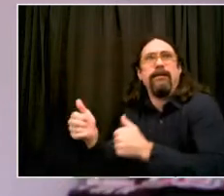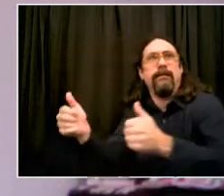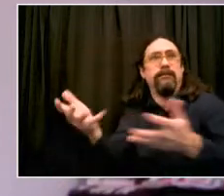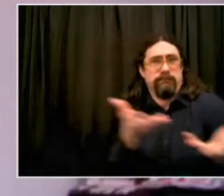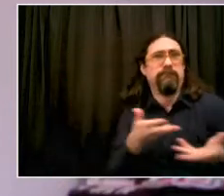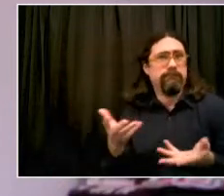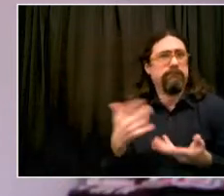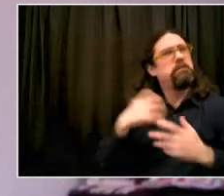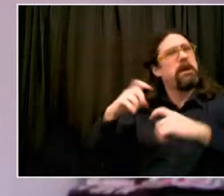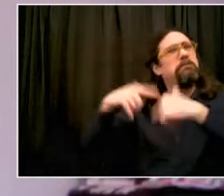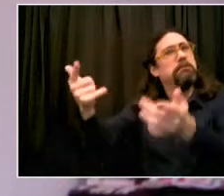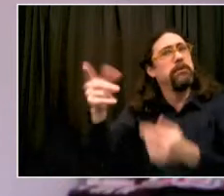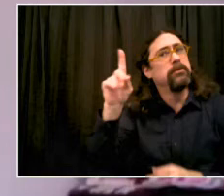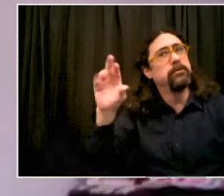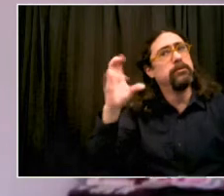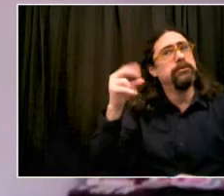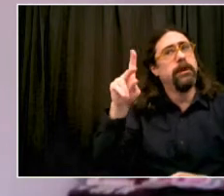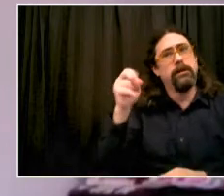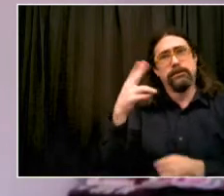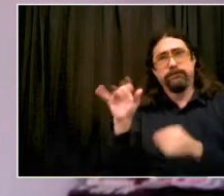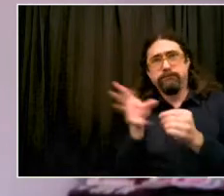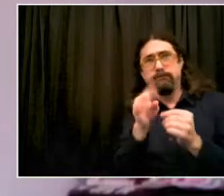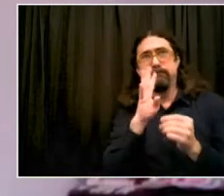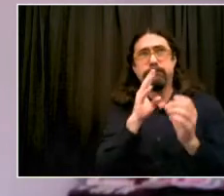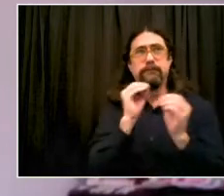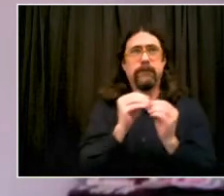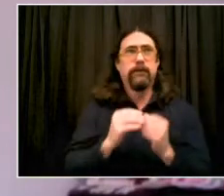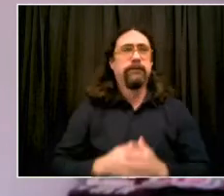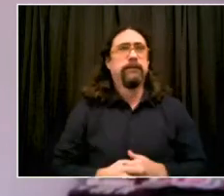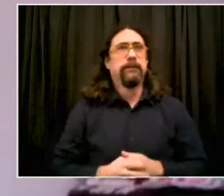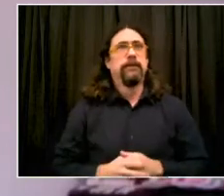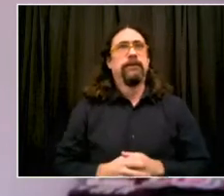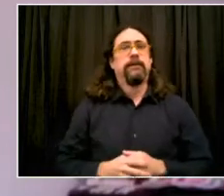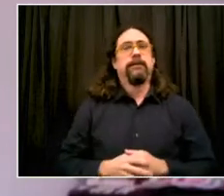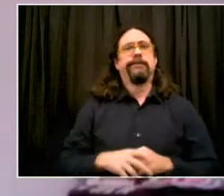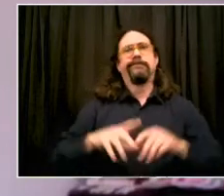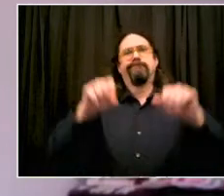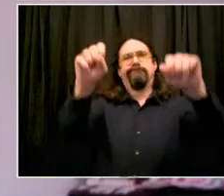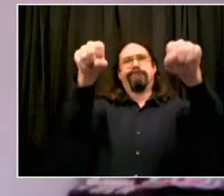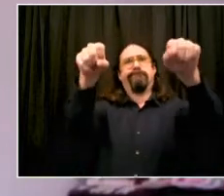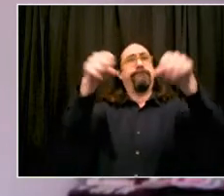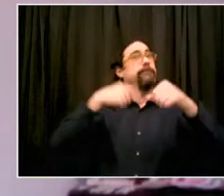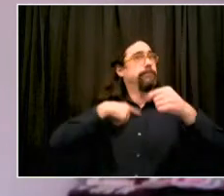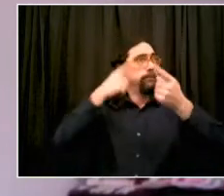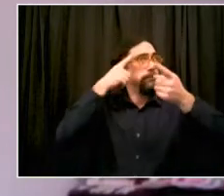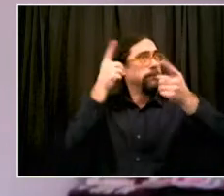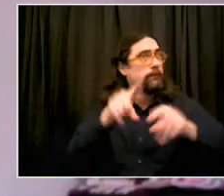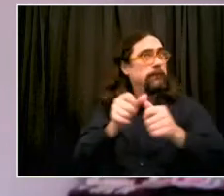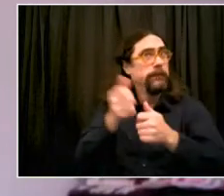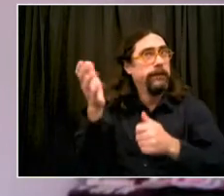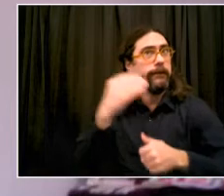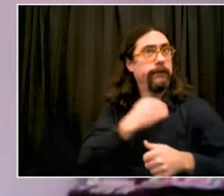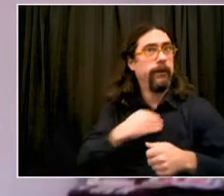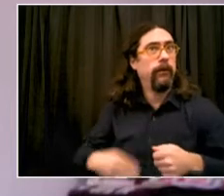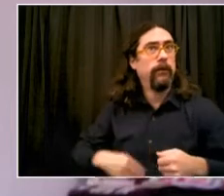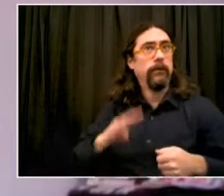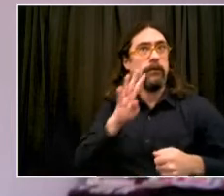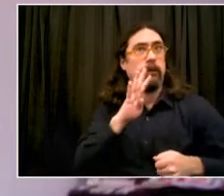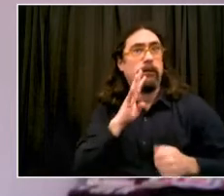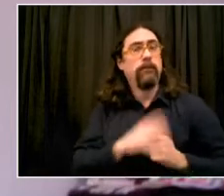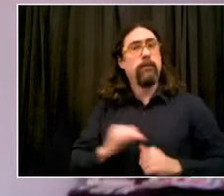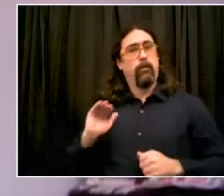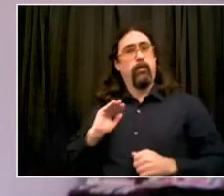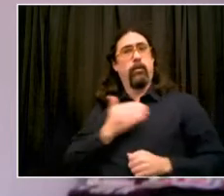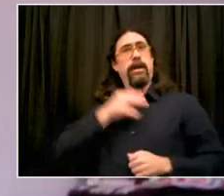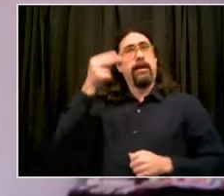which serves low-income, working-class New Yorkers across the five boroughs, including in communities